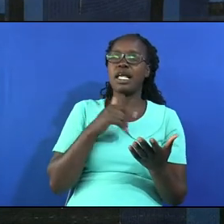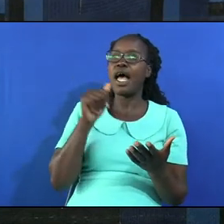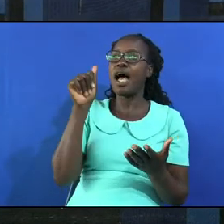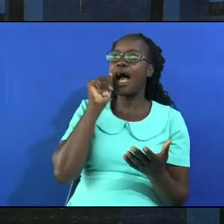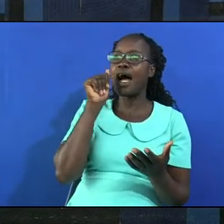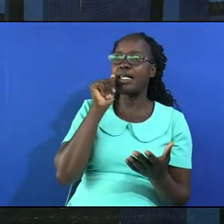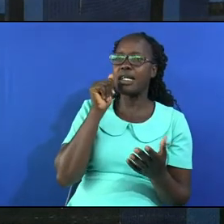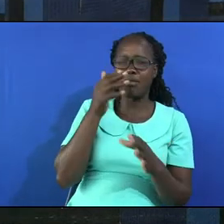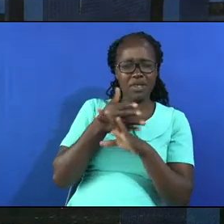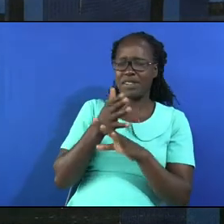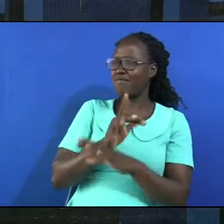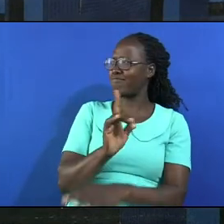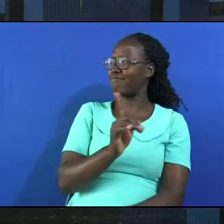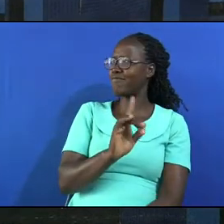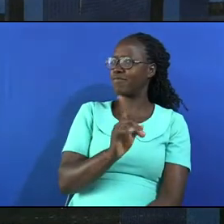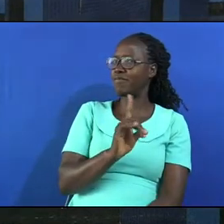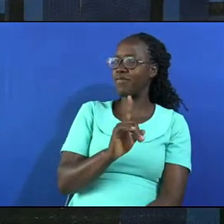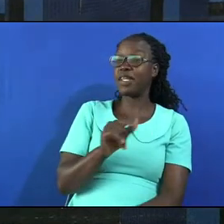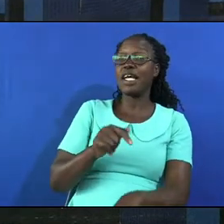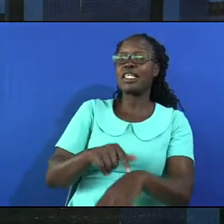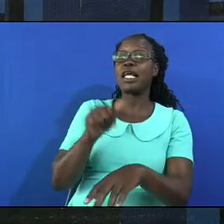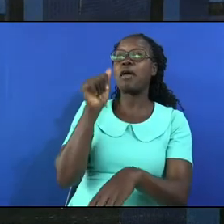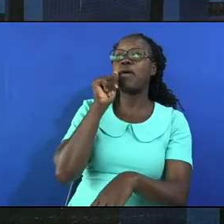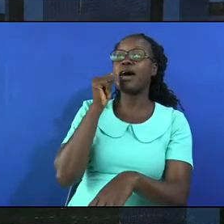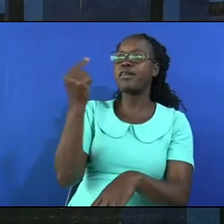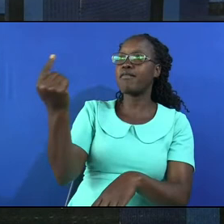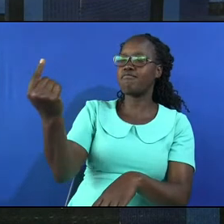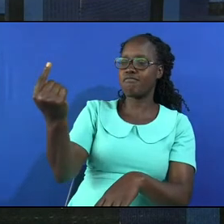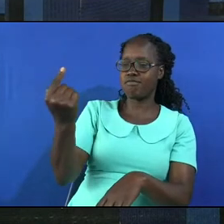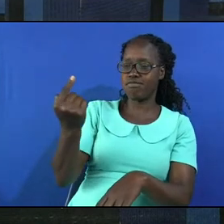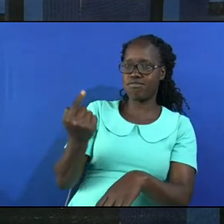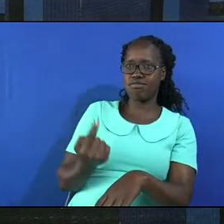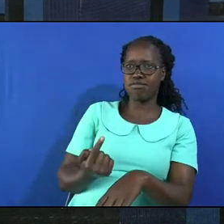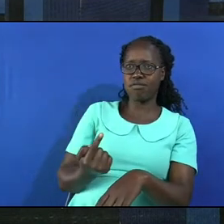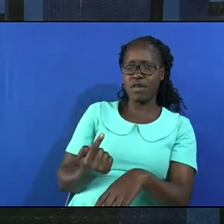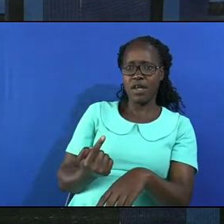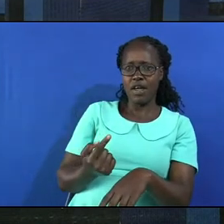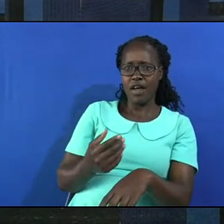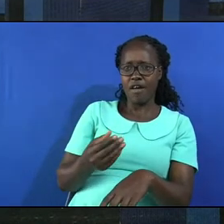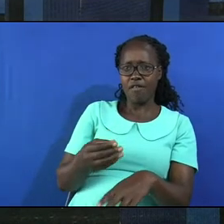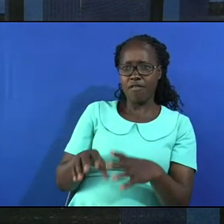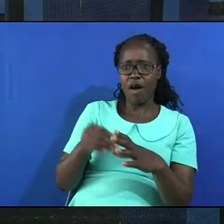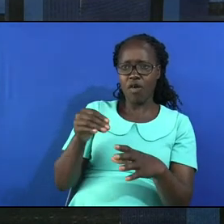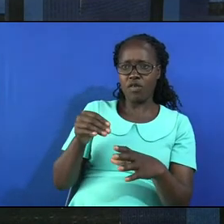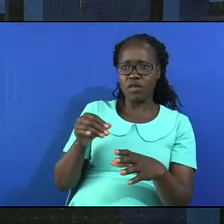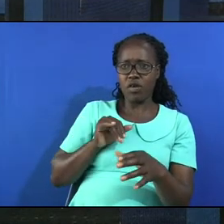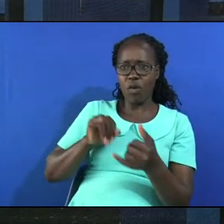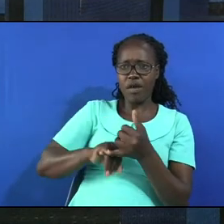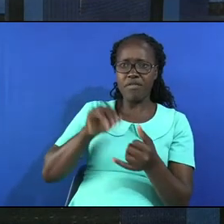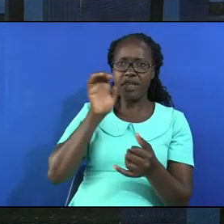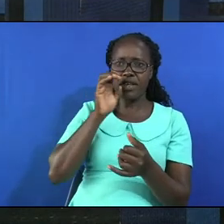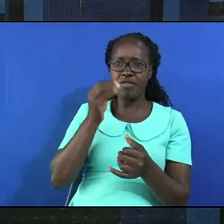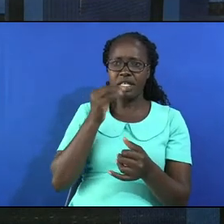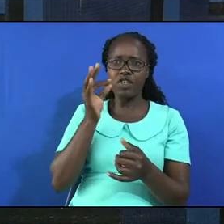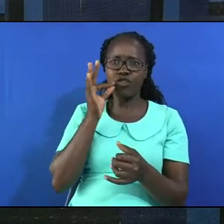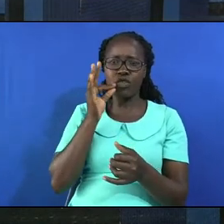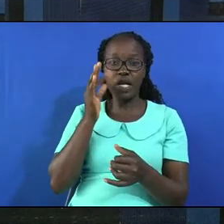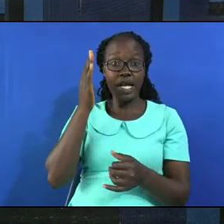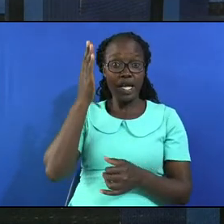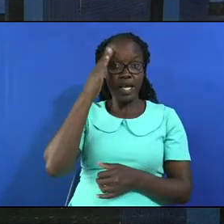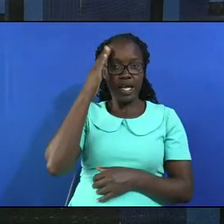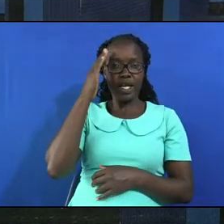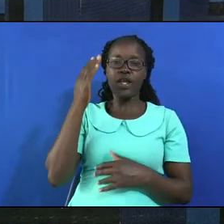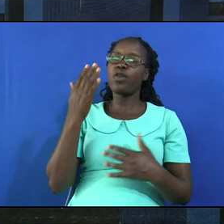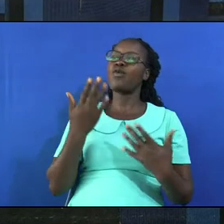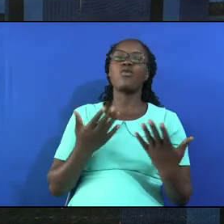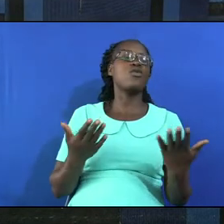Adam was not deceived. When Adam arrived and found Eve eating the fruit, Adam knew